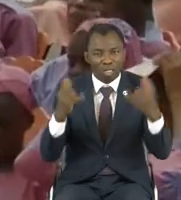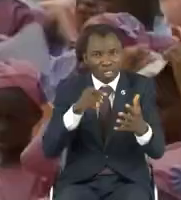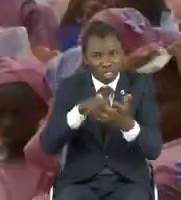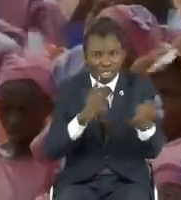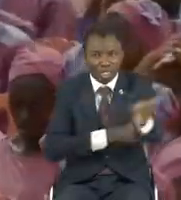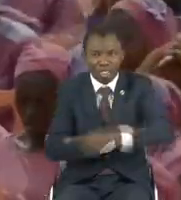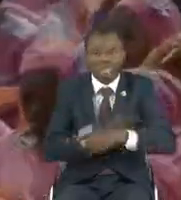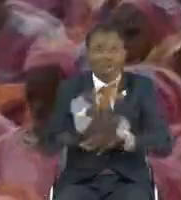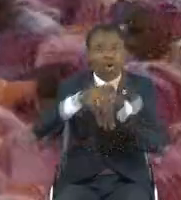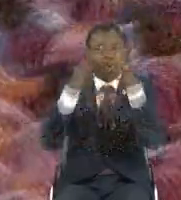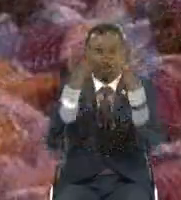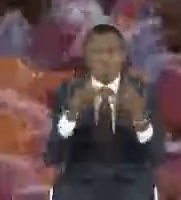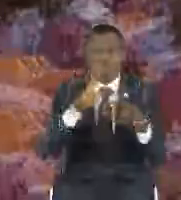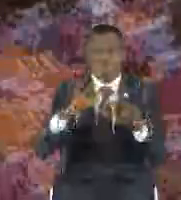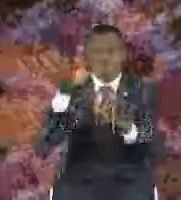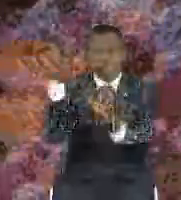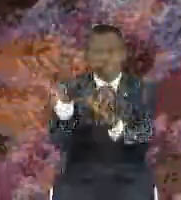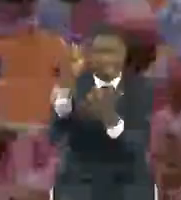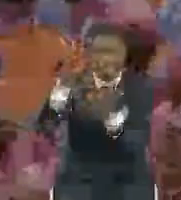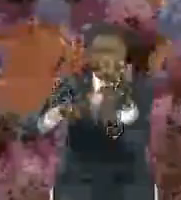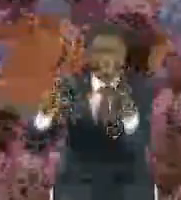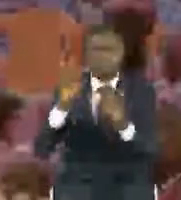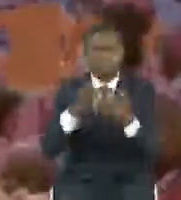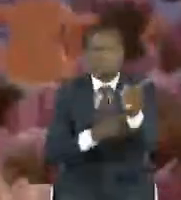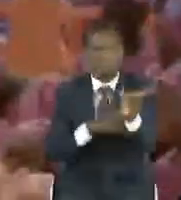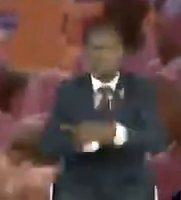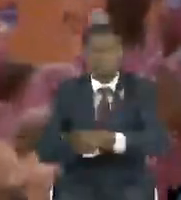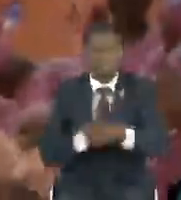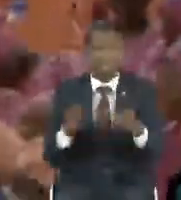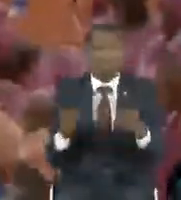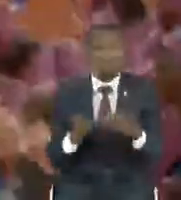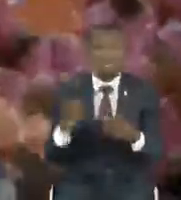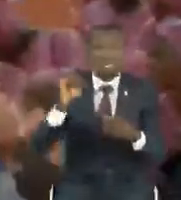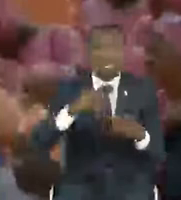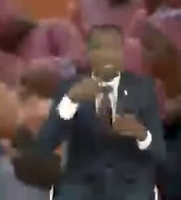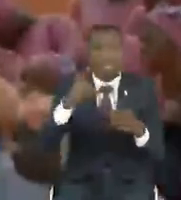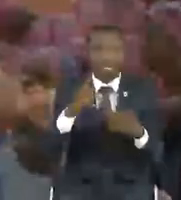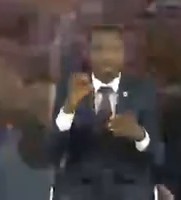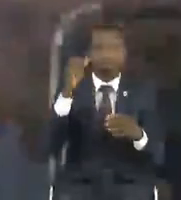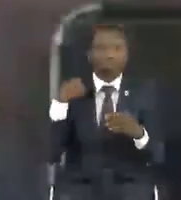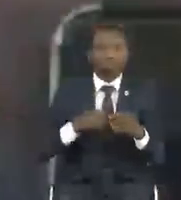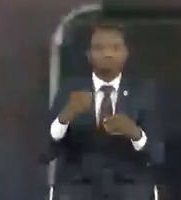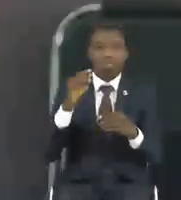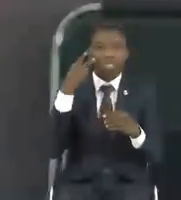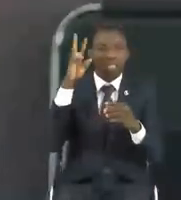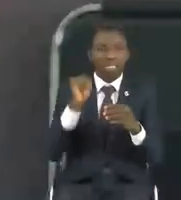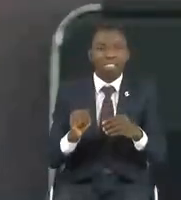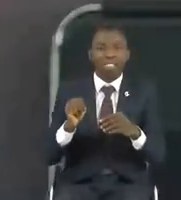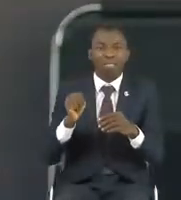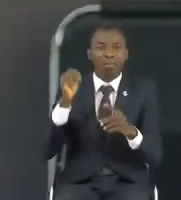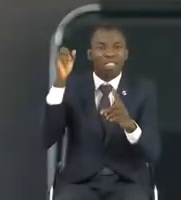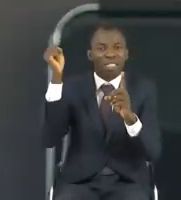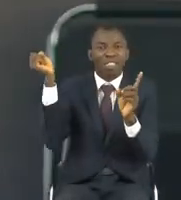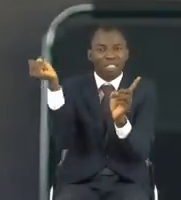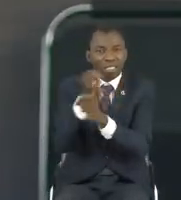Yeah. He carried our sorrows, yet we did esteem him stricken, smitten of God, and